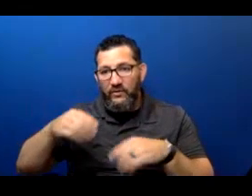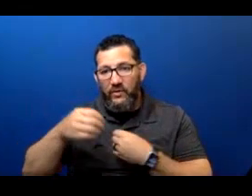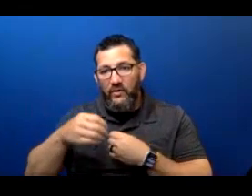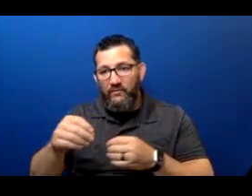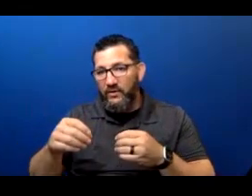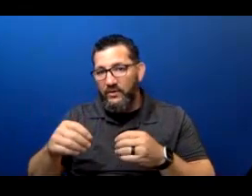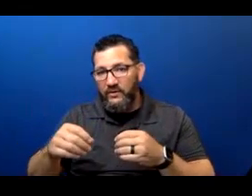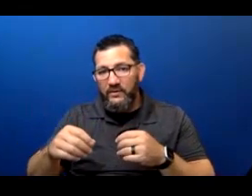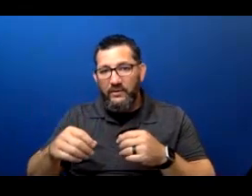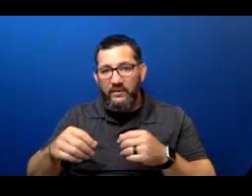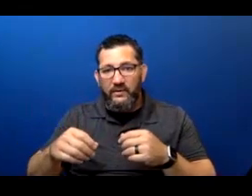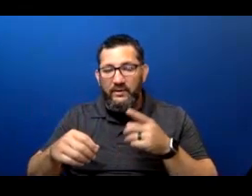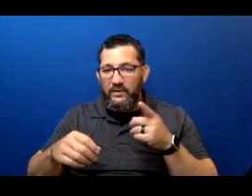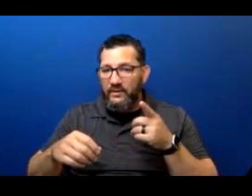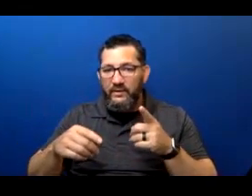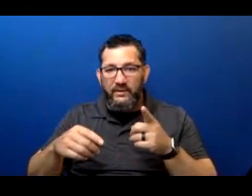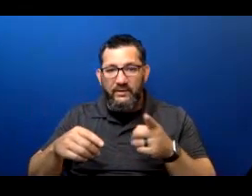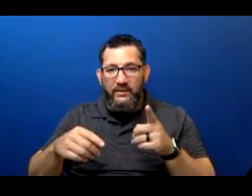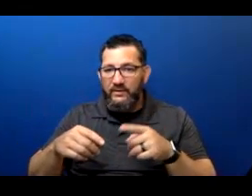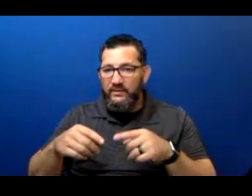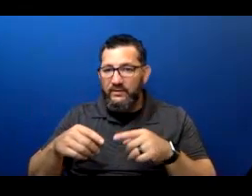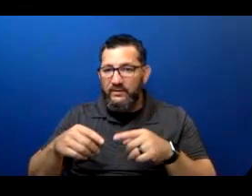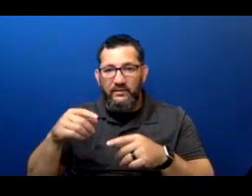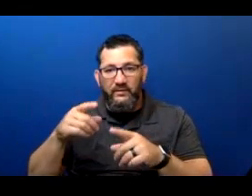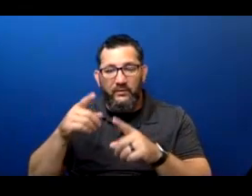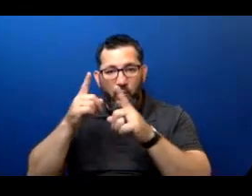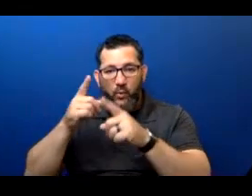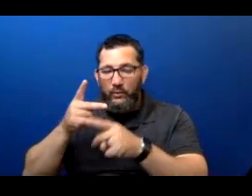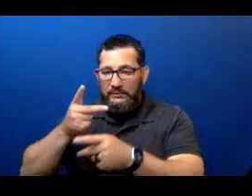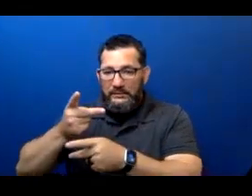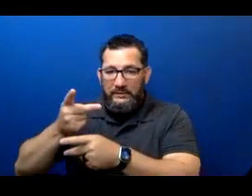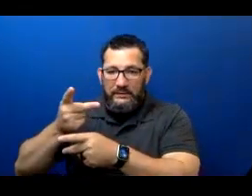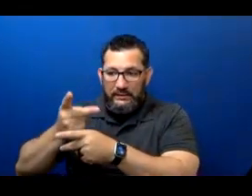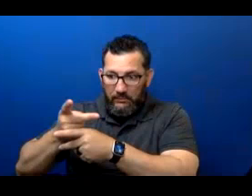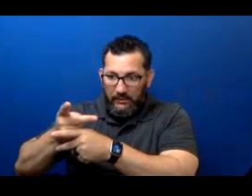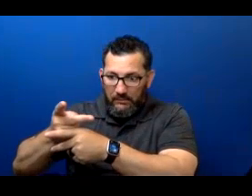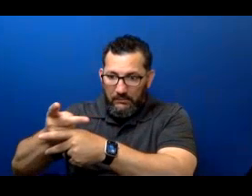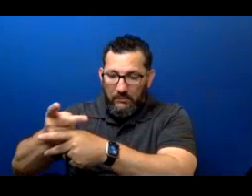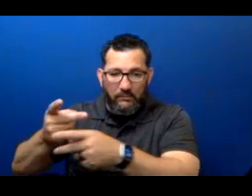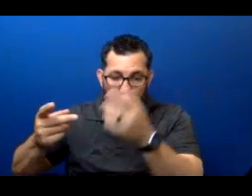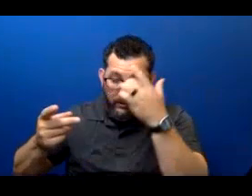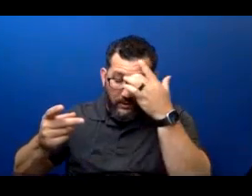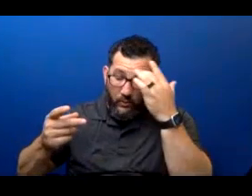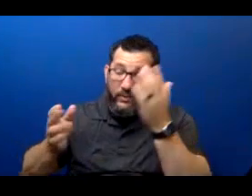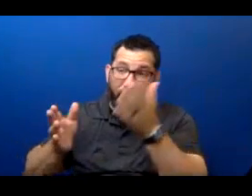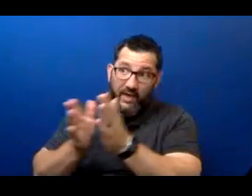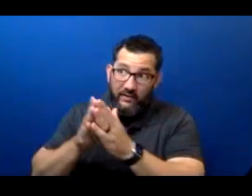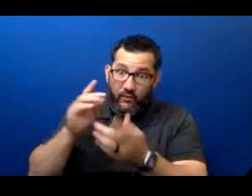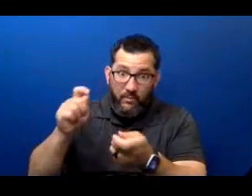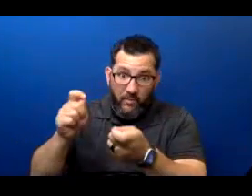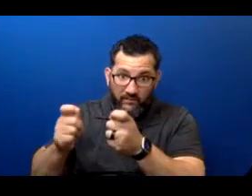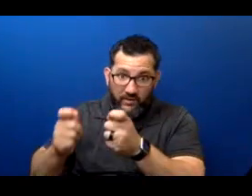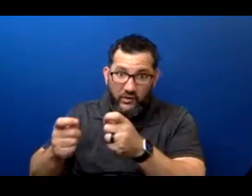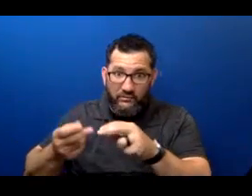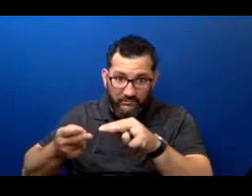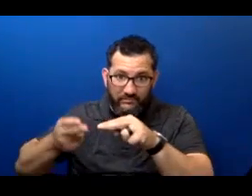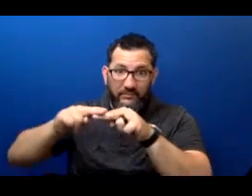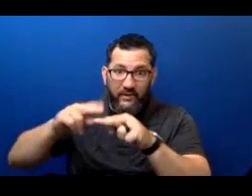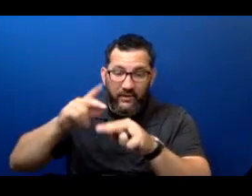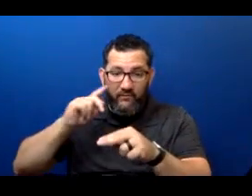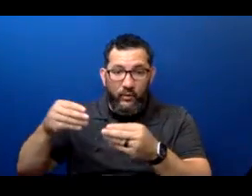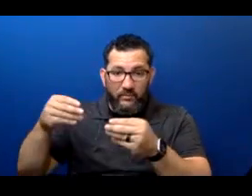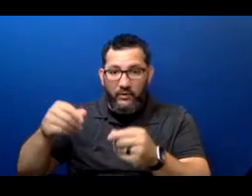keeping. Again, we have asked for modifications to the expenditures,